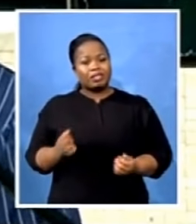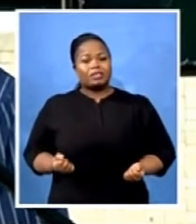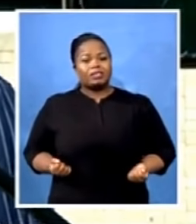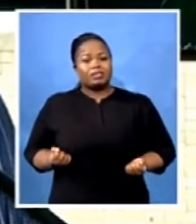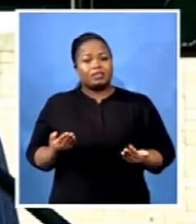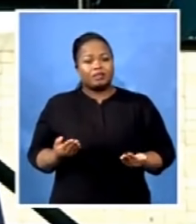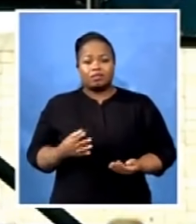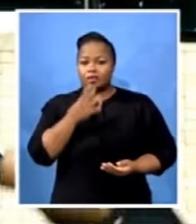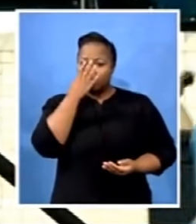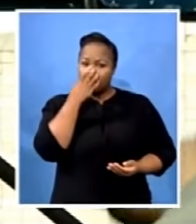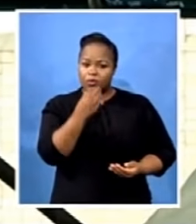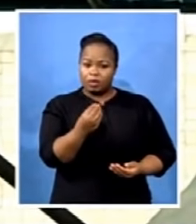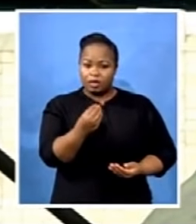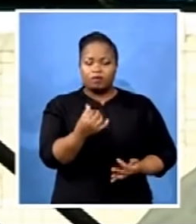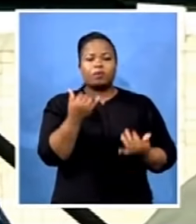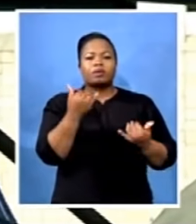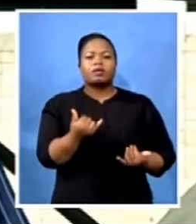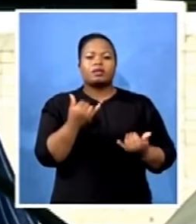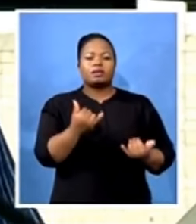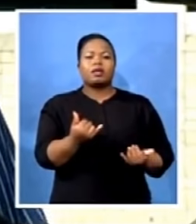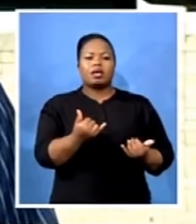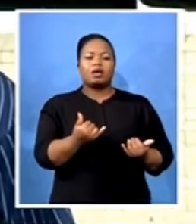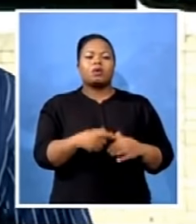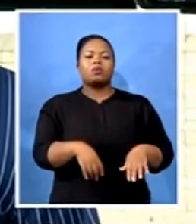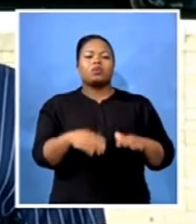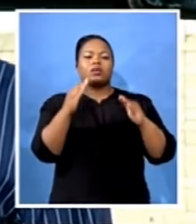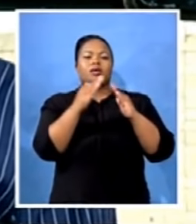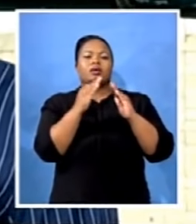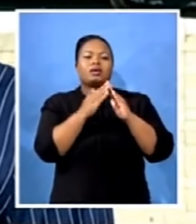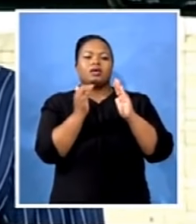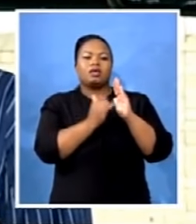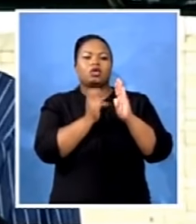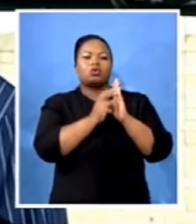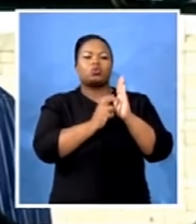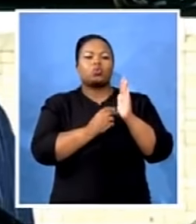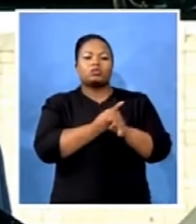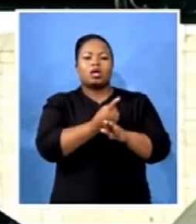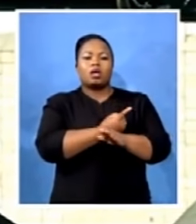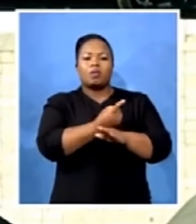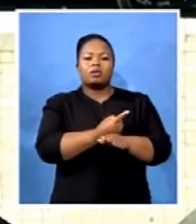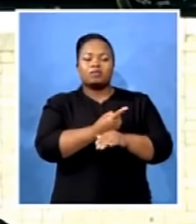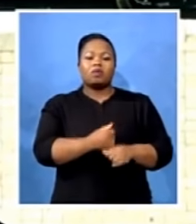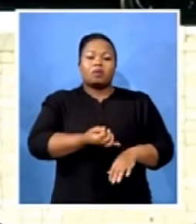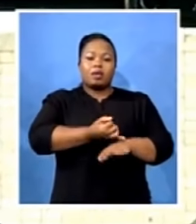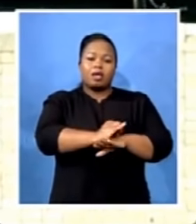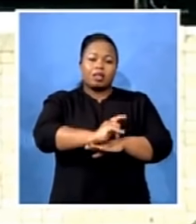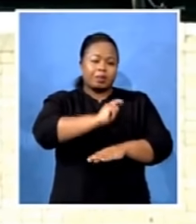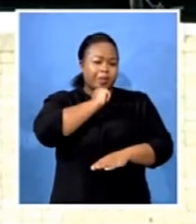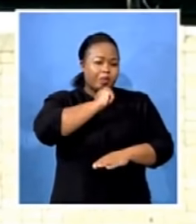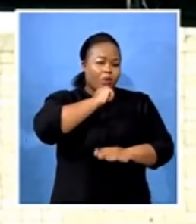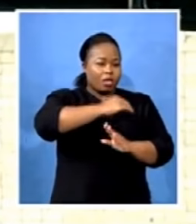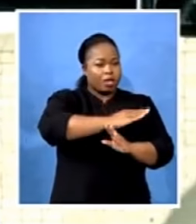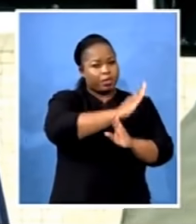under the curfew in lockdown, it operates from early in the morning up until 7 o'clock.